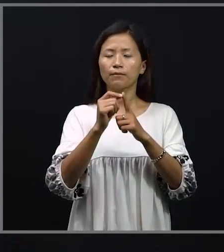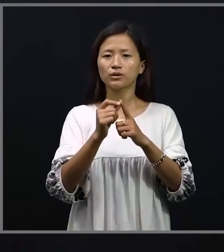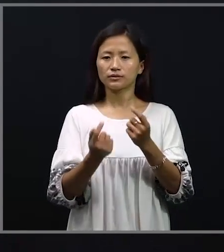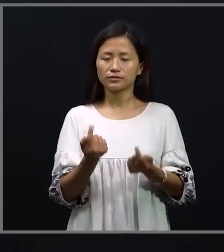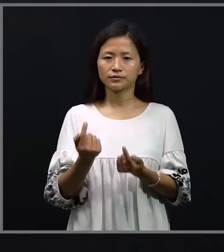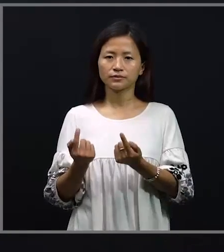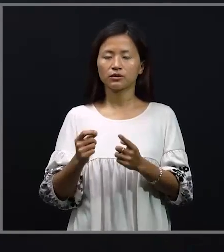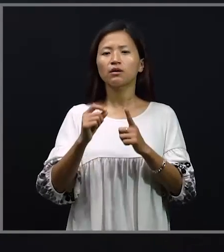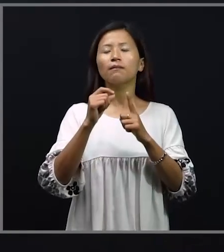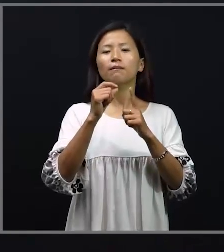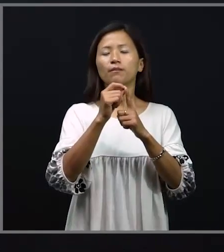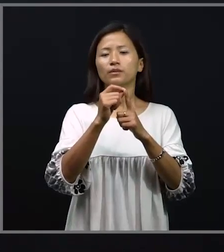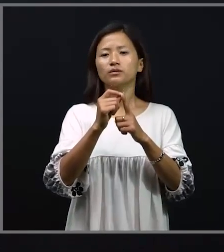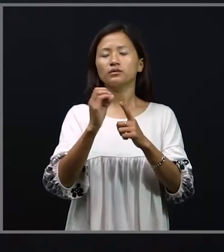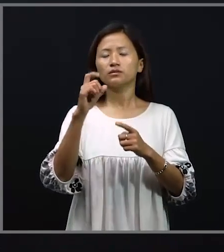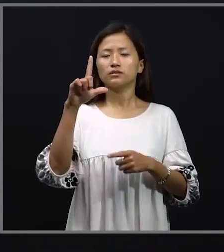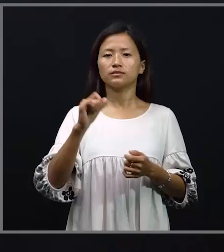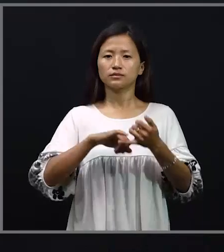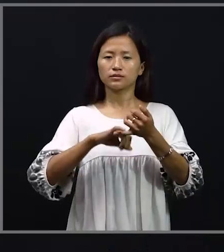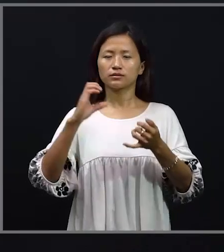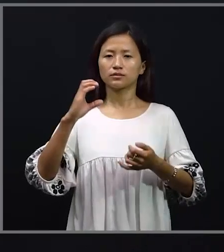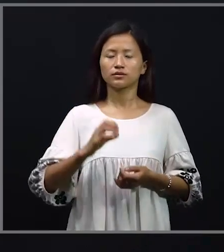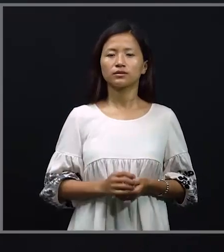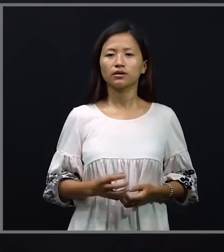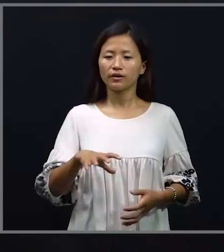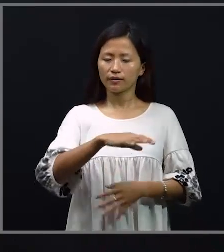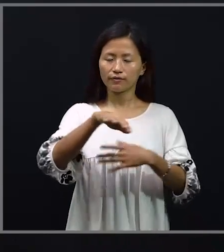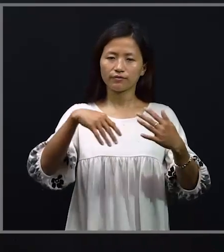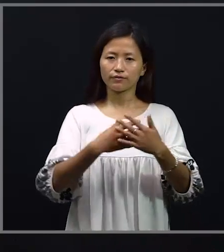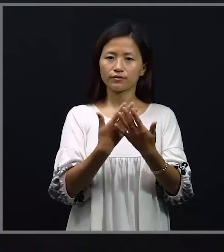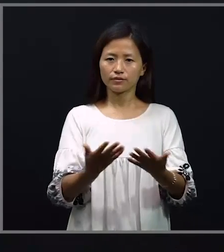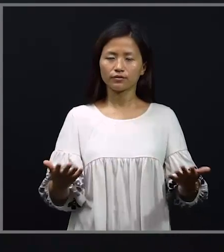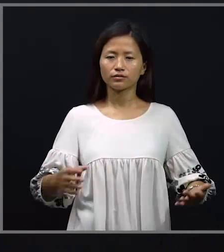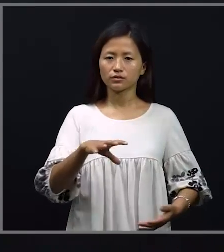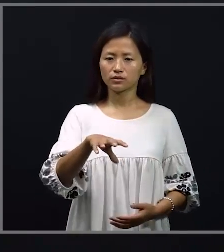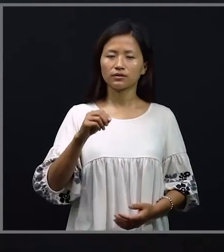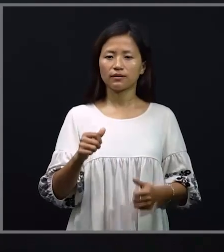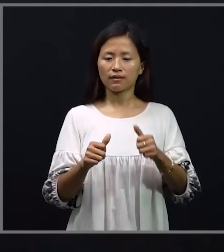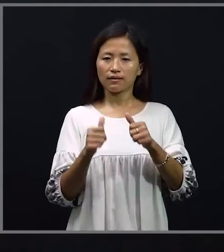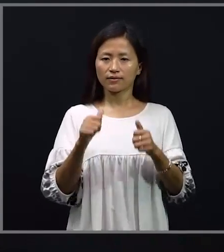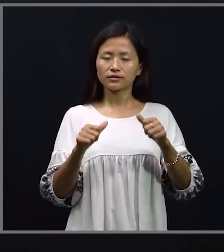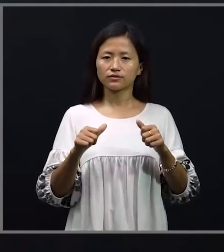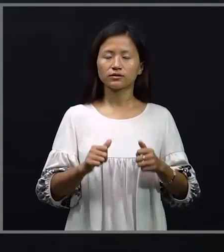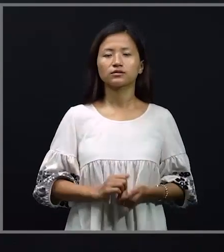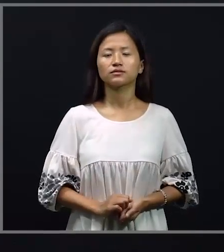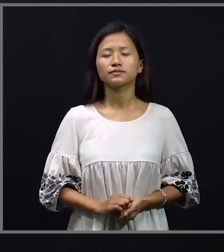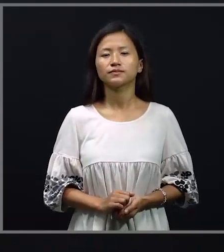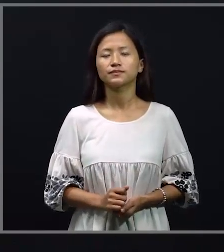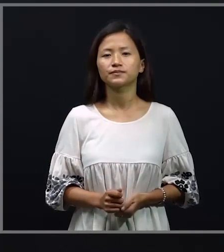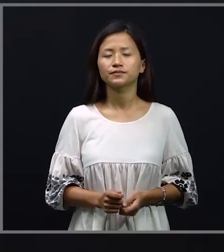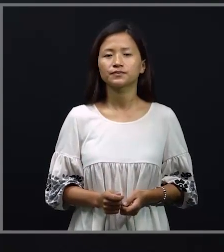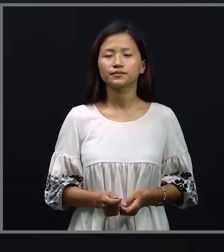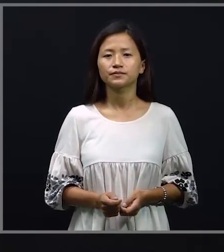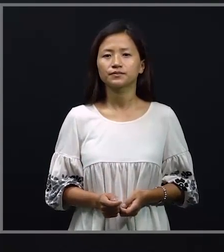means a city-state. Everything together, all activities. In short, we can